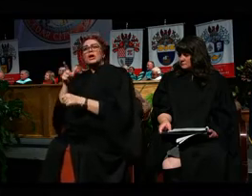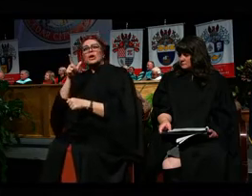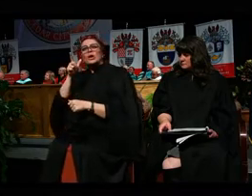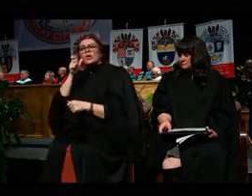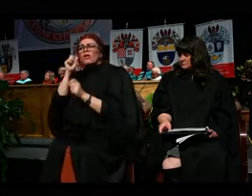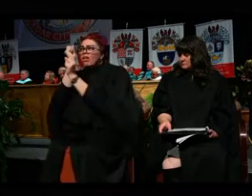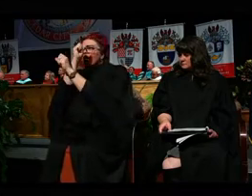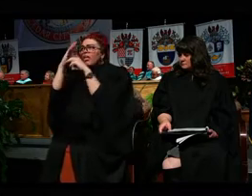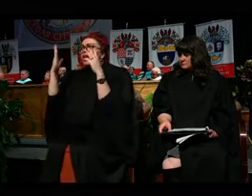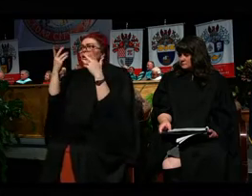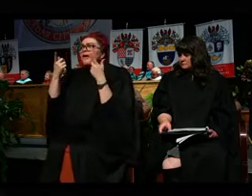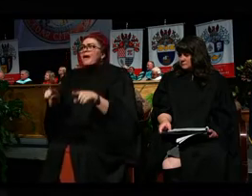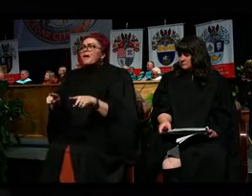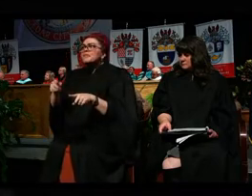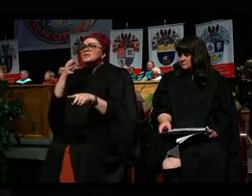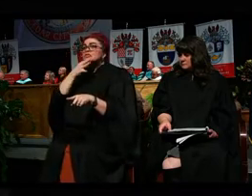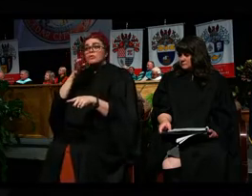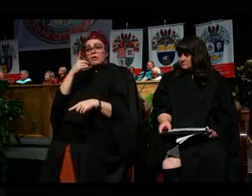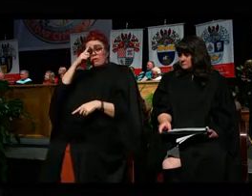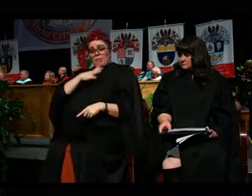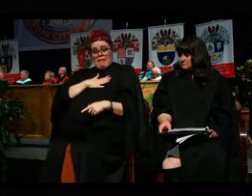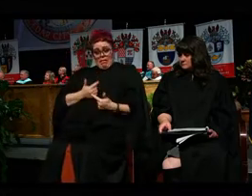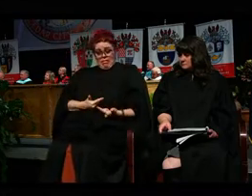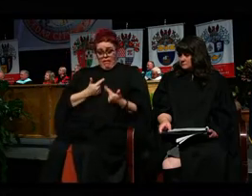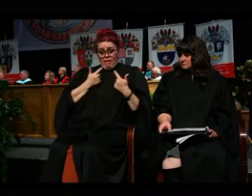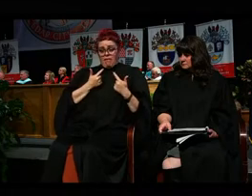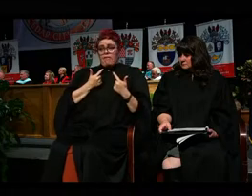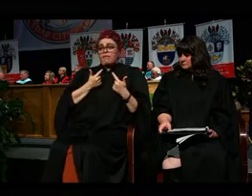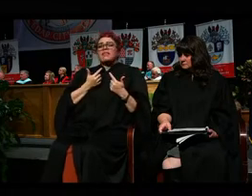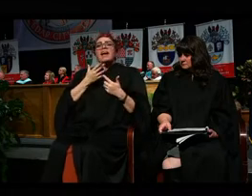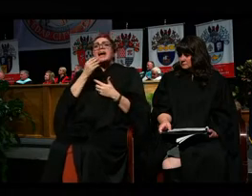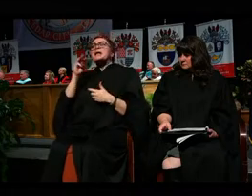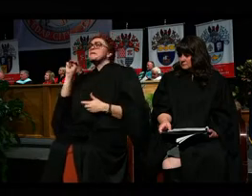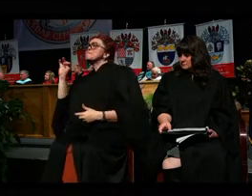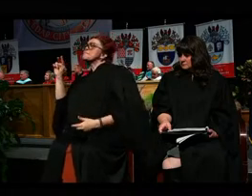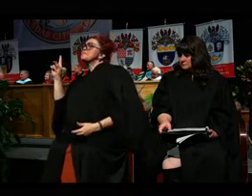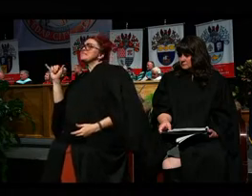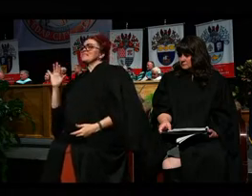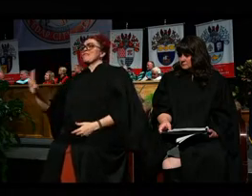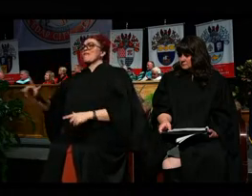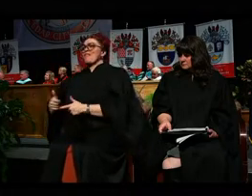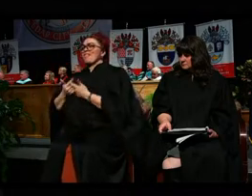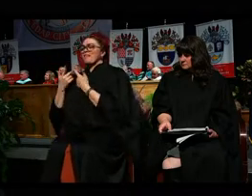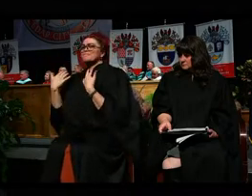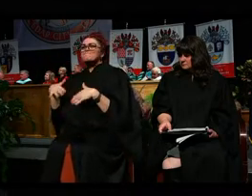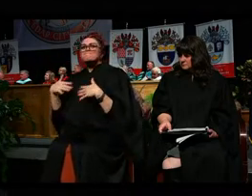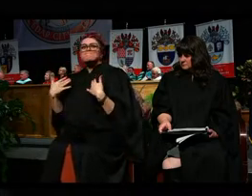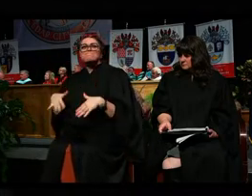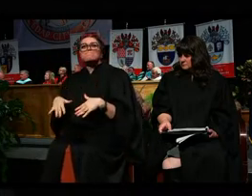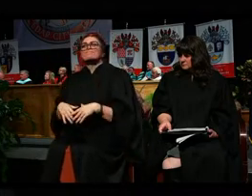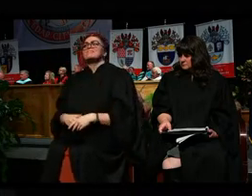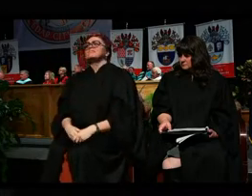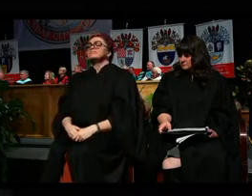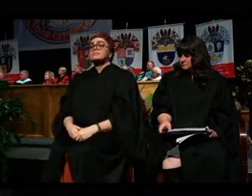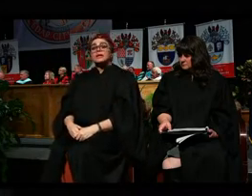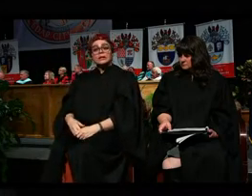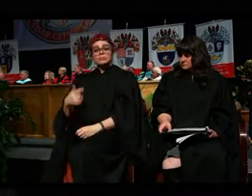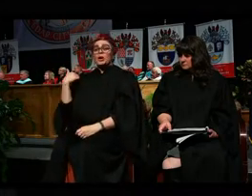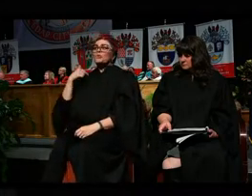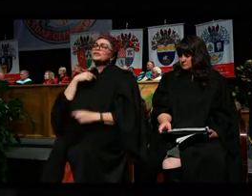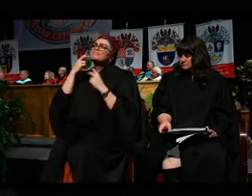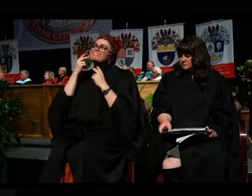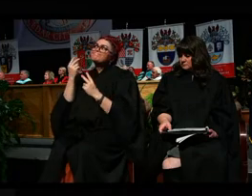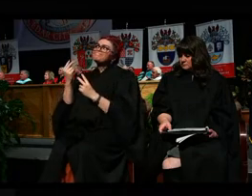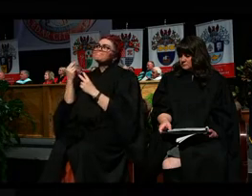was coming for my life and for Mindy's life? As we reveled in